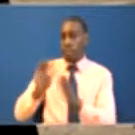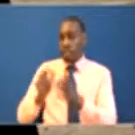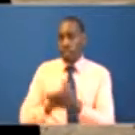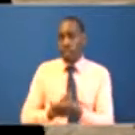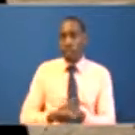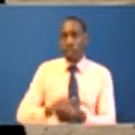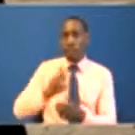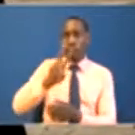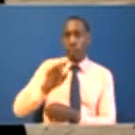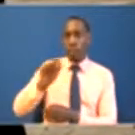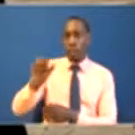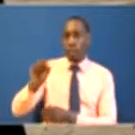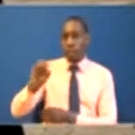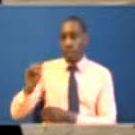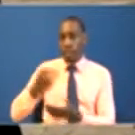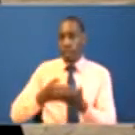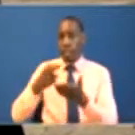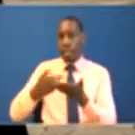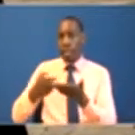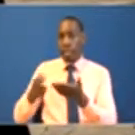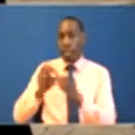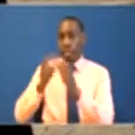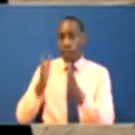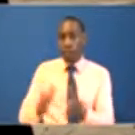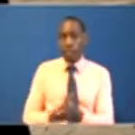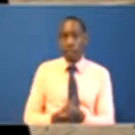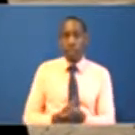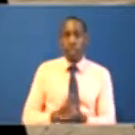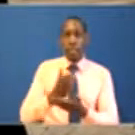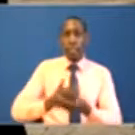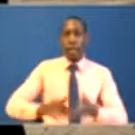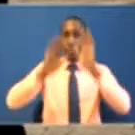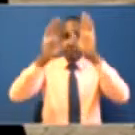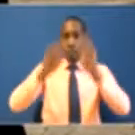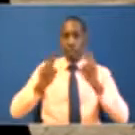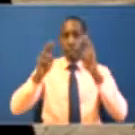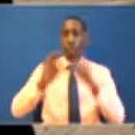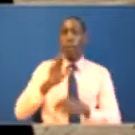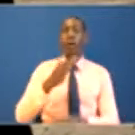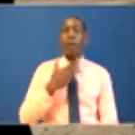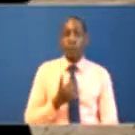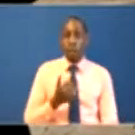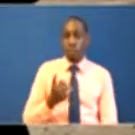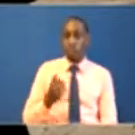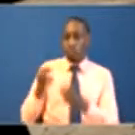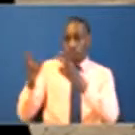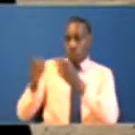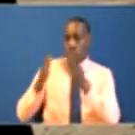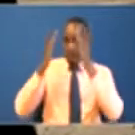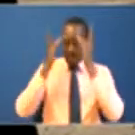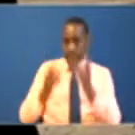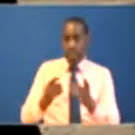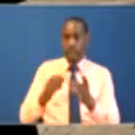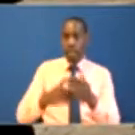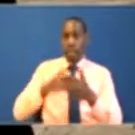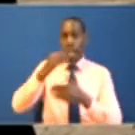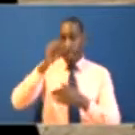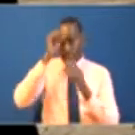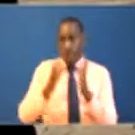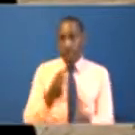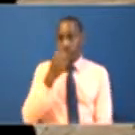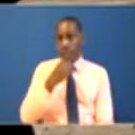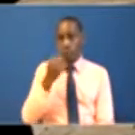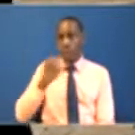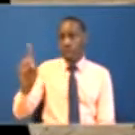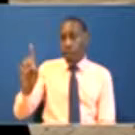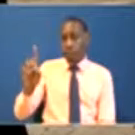to 2.5 million of them registered as voters some of the critical issues they will be looking out to when they are deciding who will be the next governor